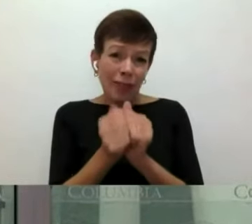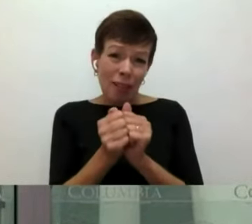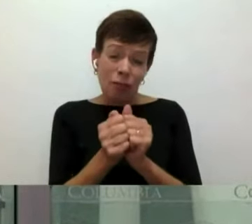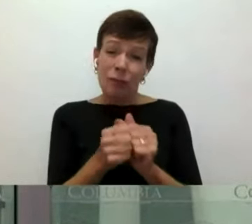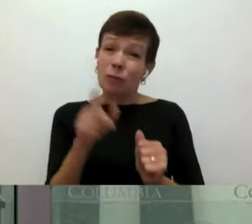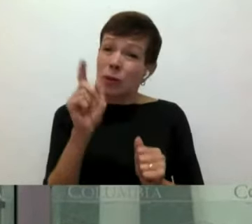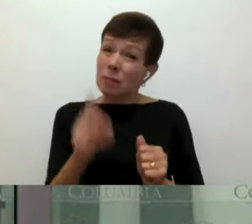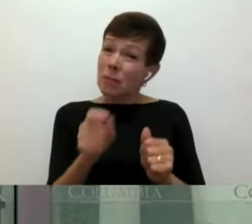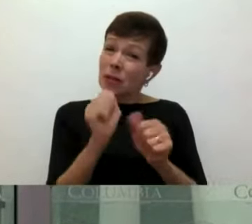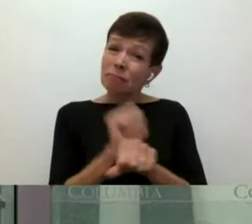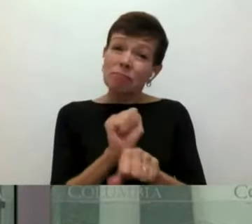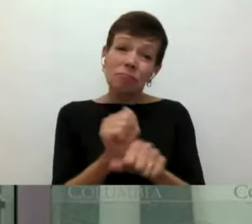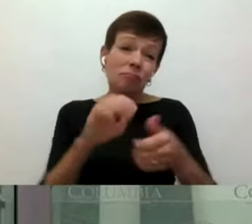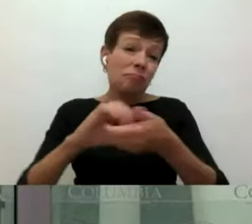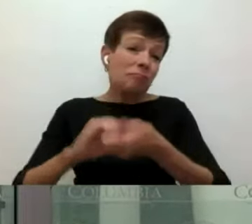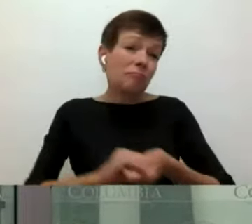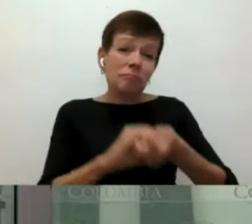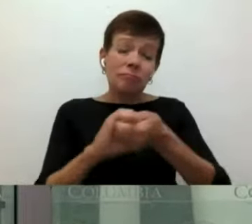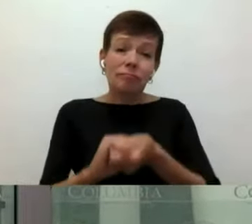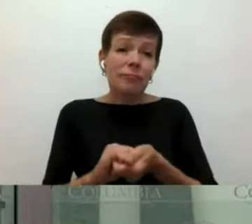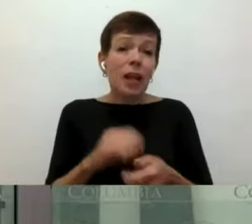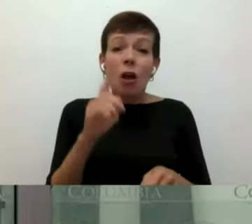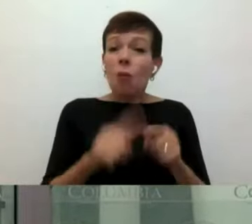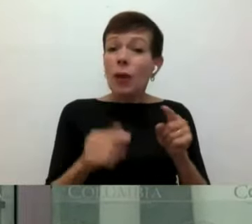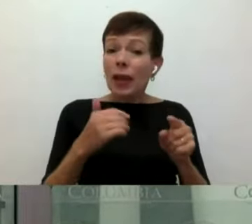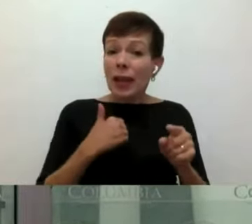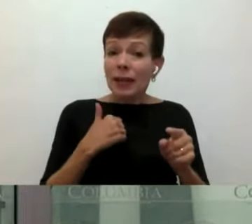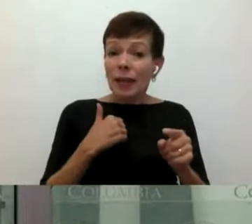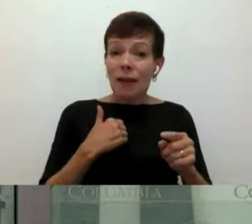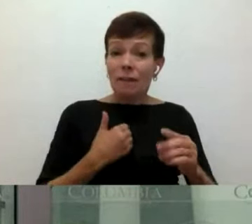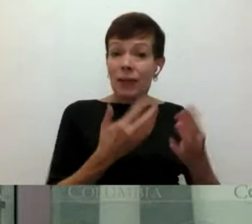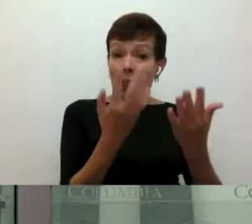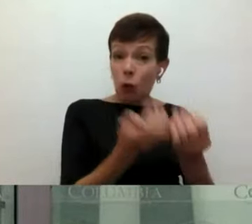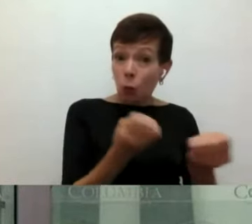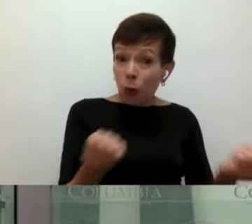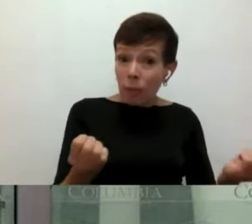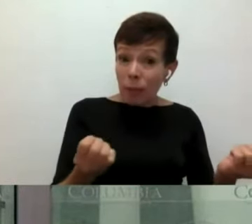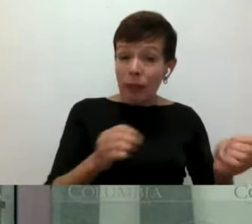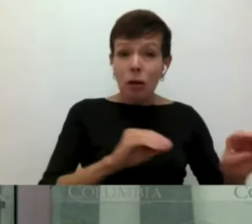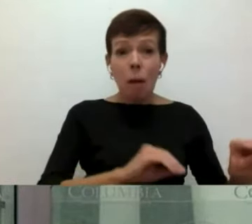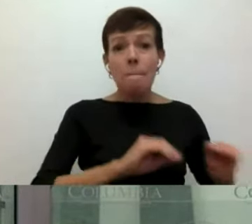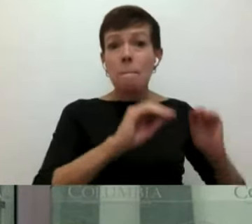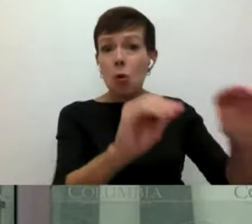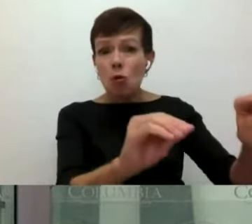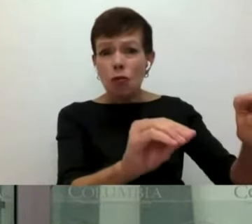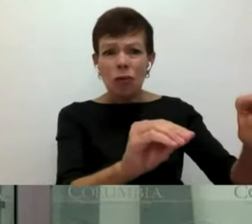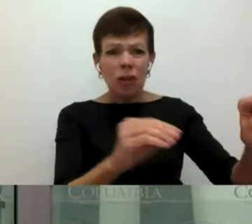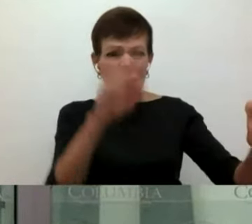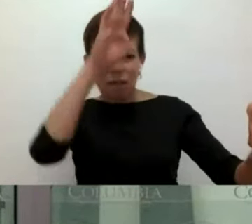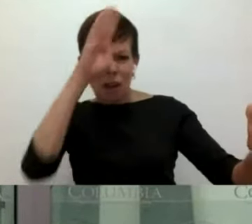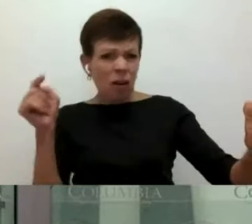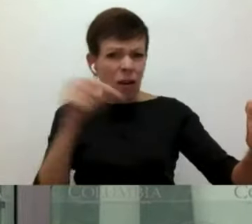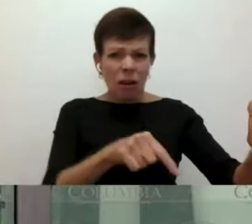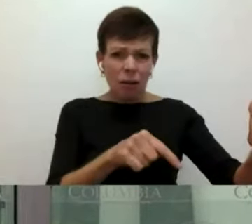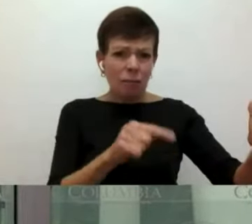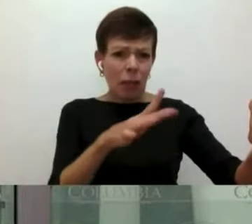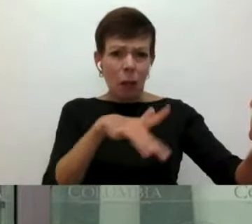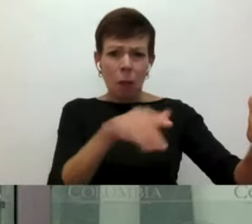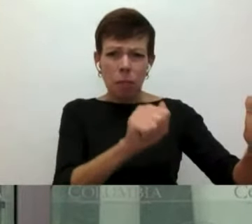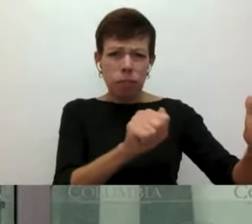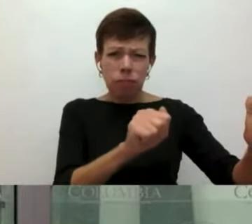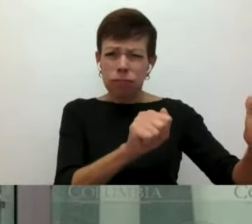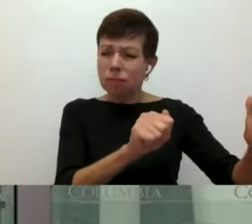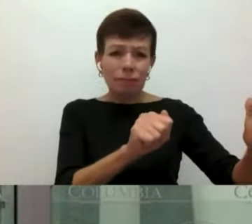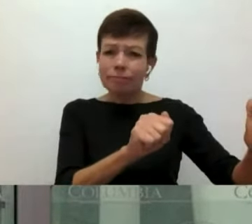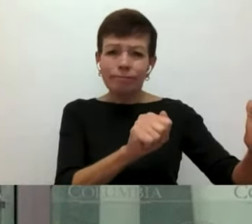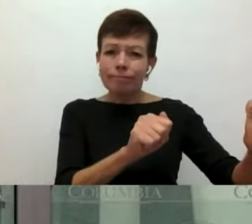together on this, though. People can't be doing their own thing. We can't have equipment that's been staged for firefighters being moved, so